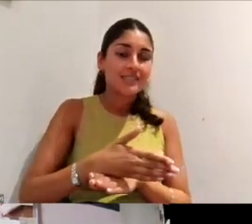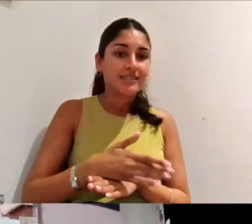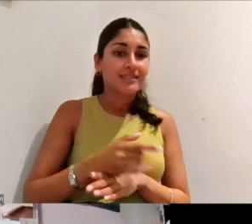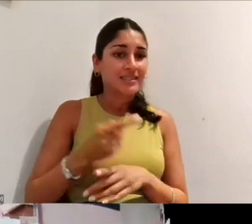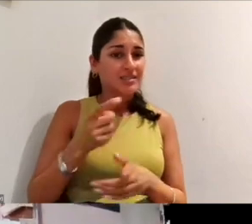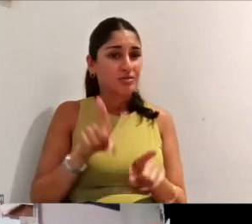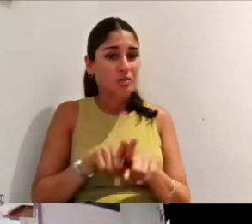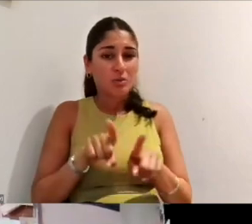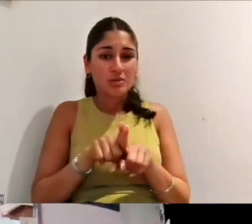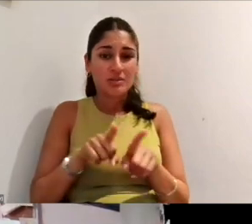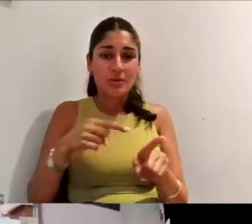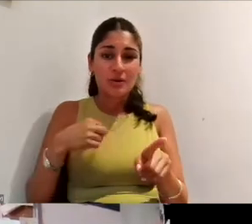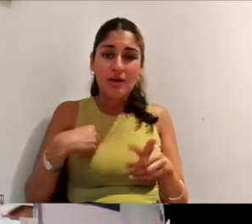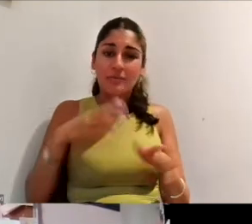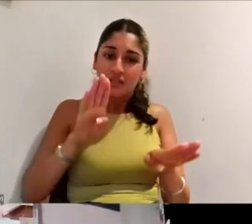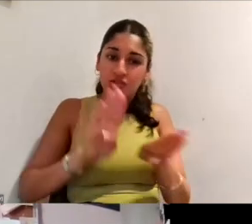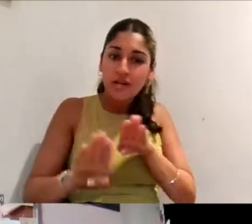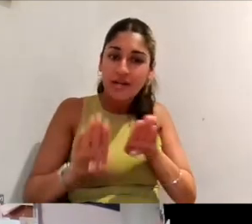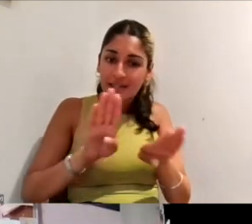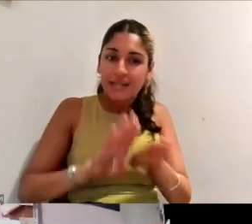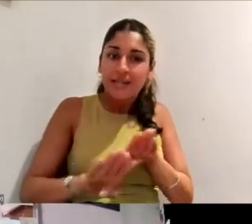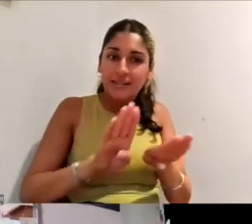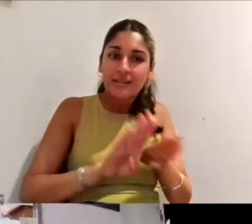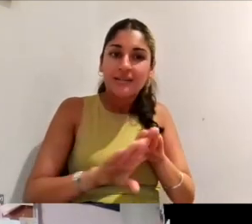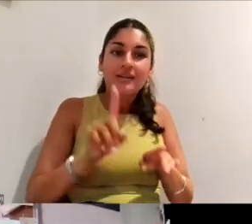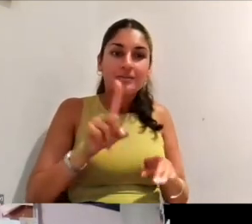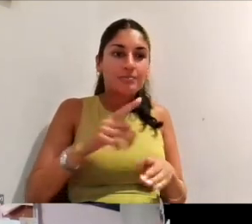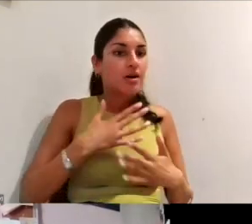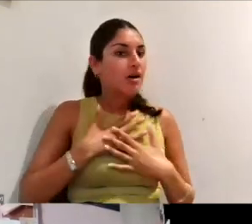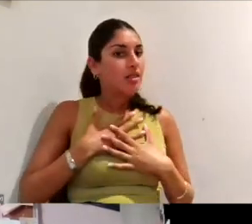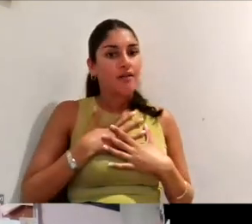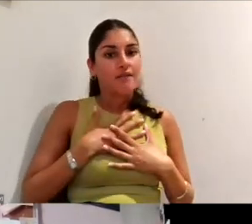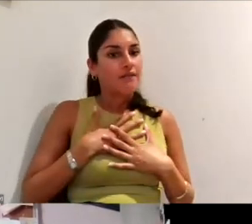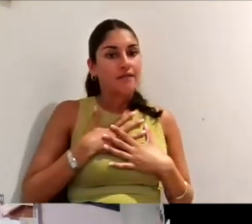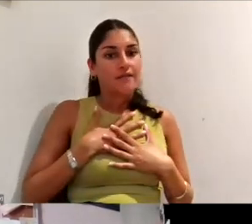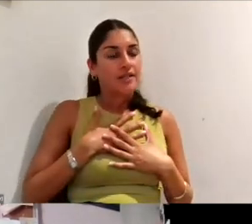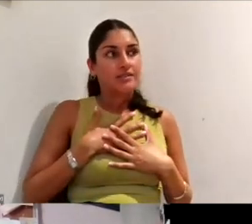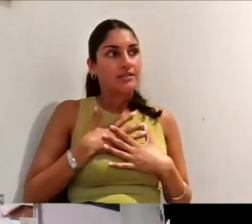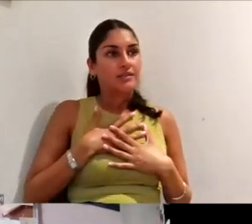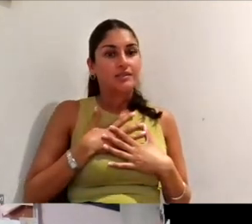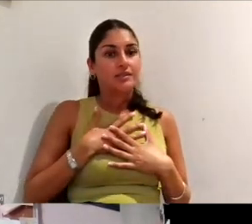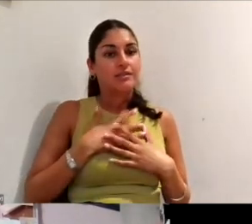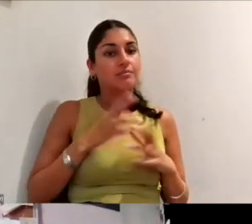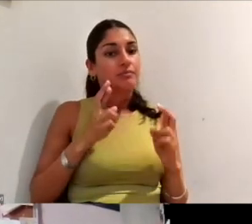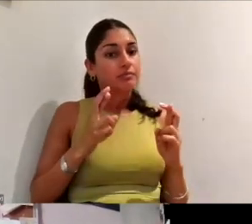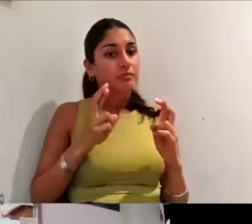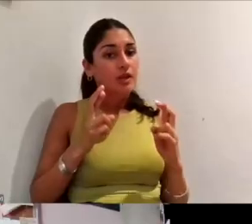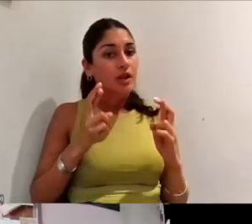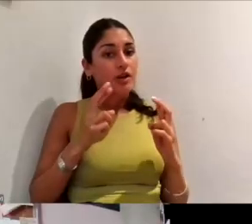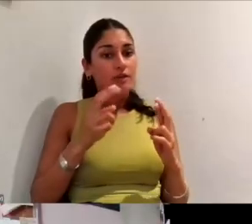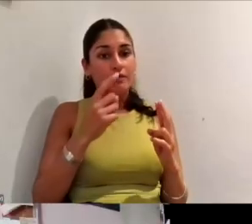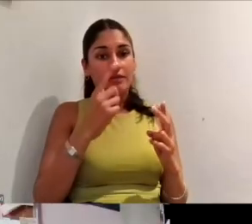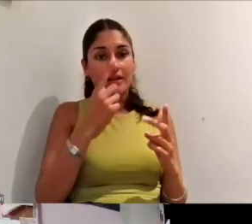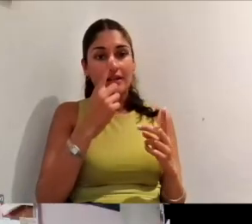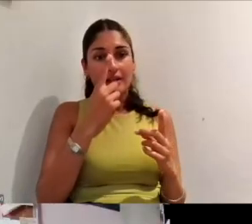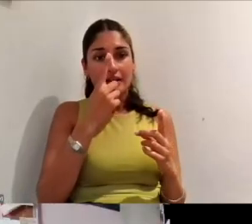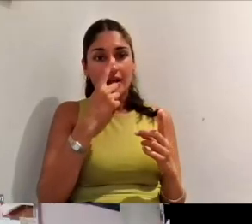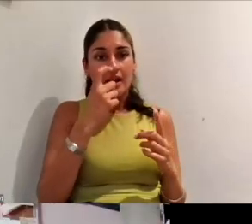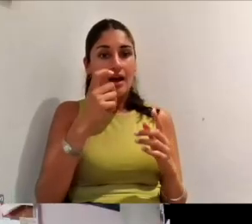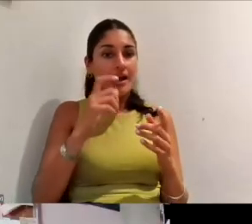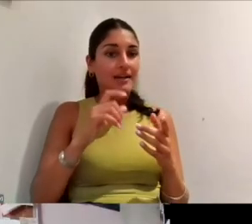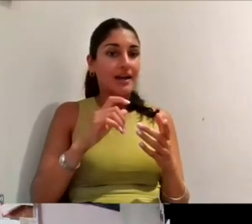draining, but I love it. But I hopefully I'm going to get a new book